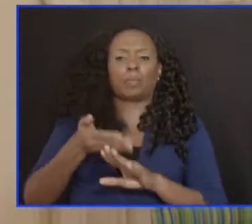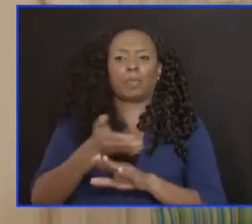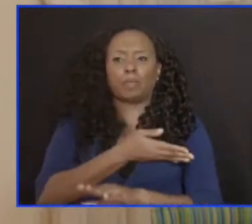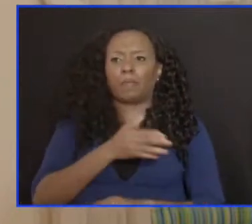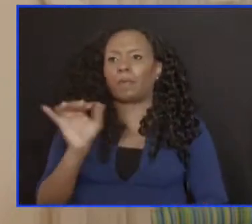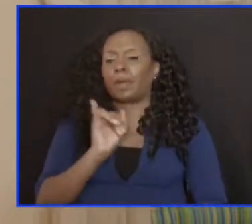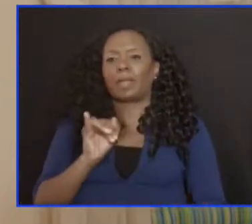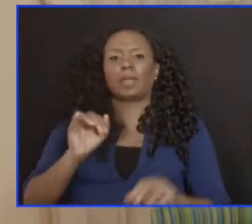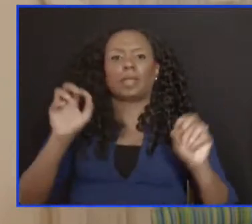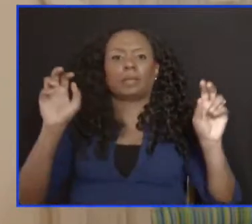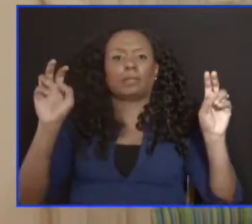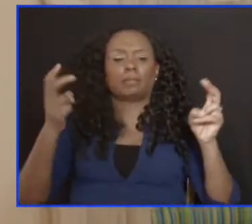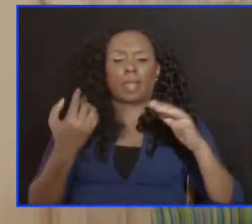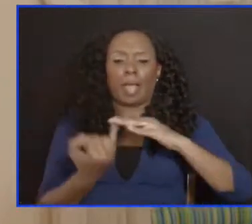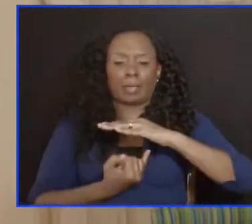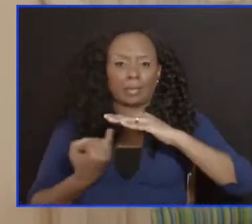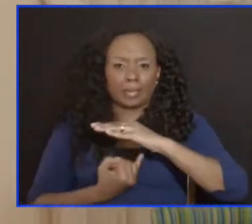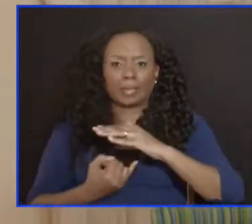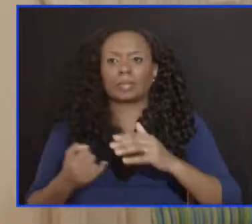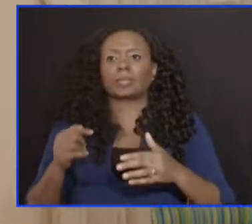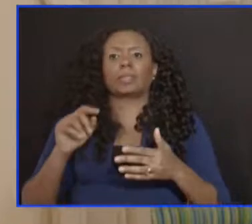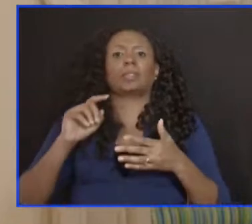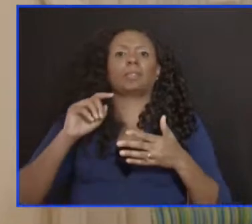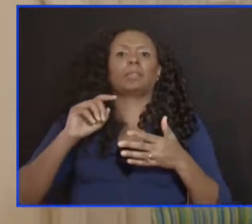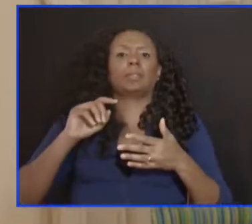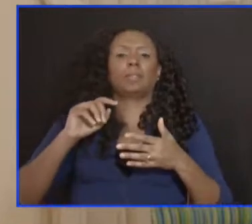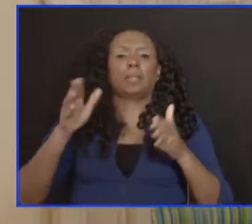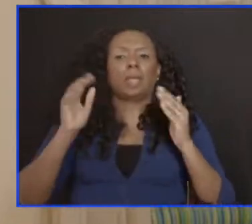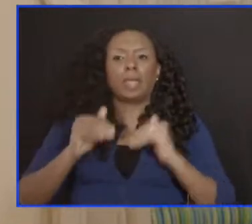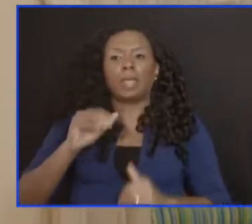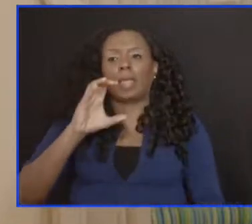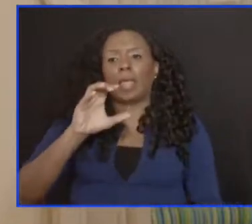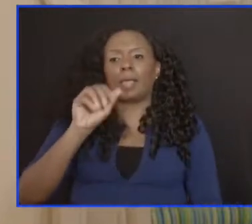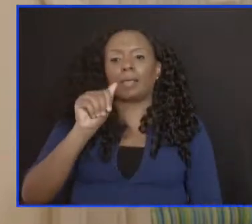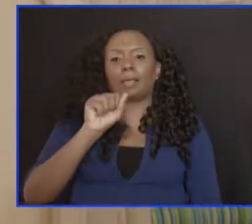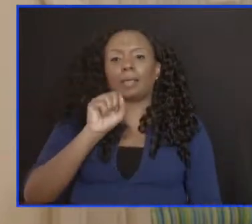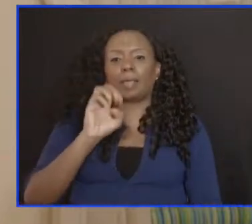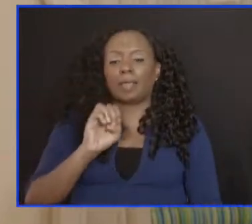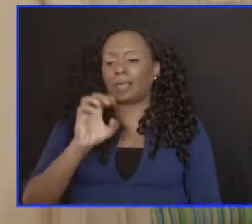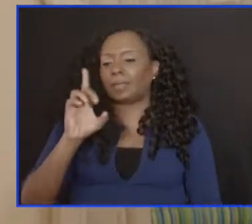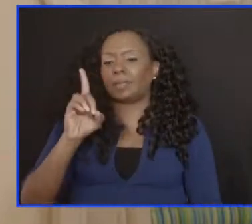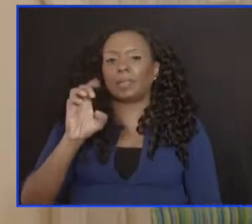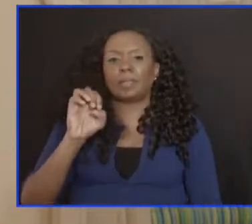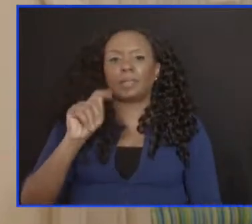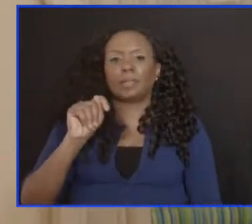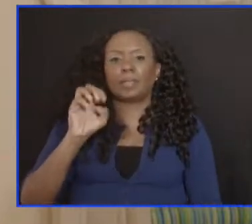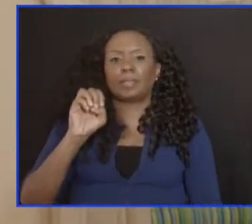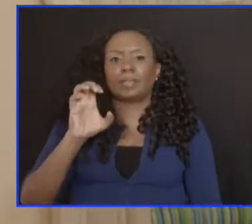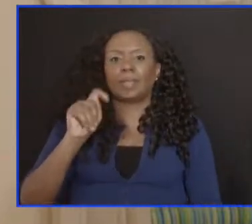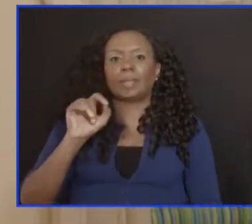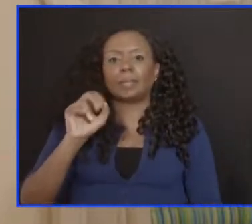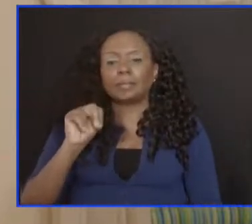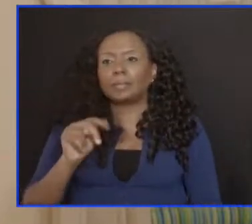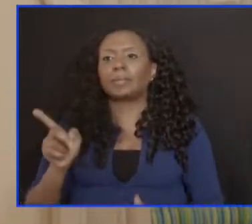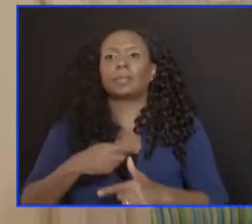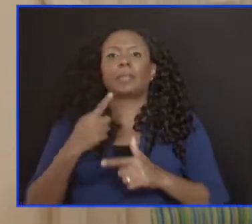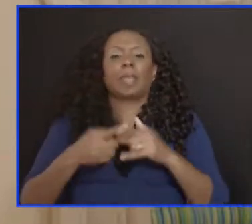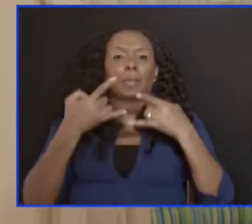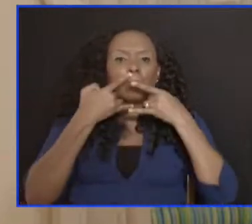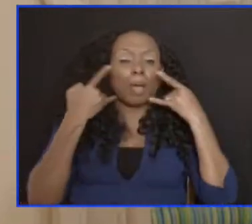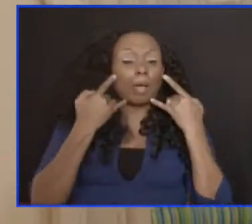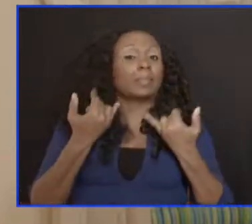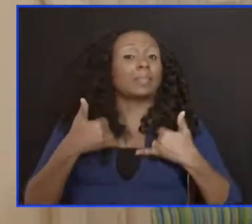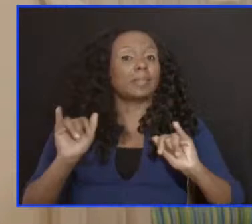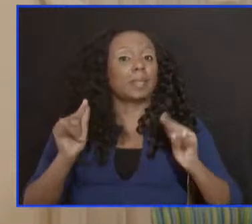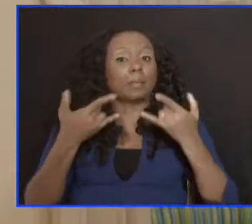case detection, such as isolation. Then you have all of the non-pharmaceutical interventions, including mask wearing, etc., that we